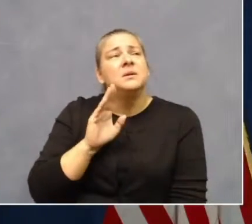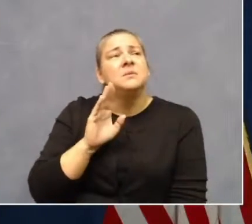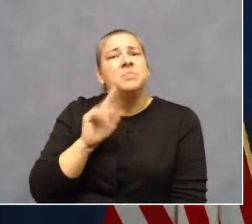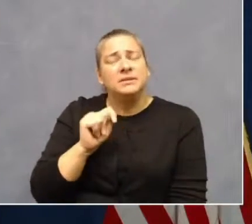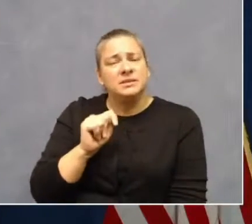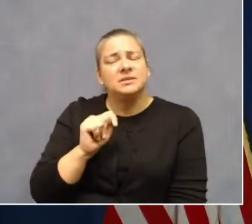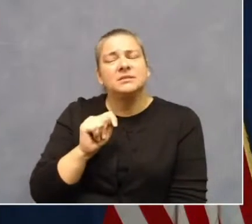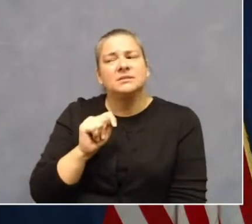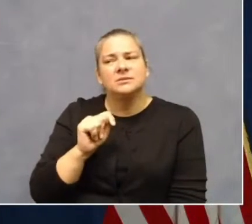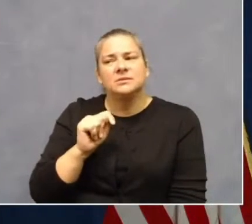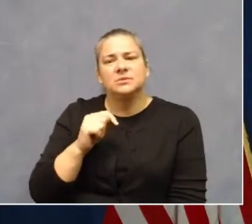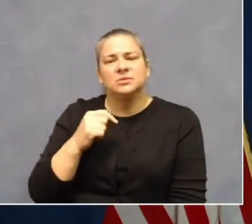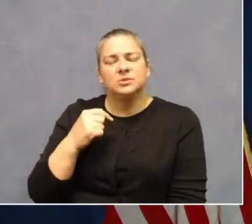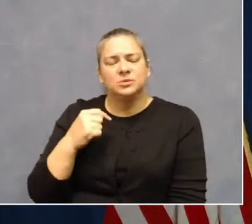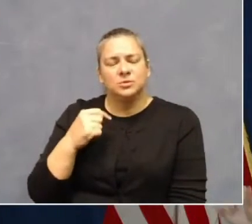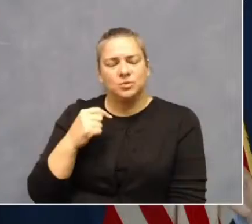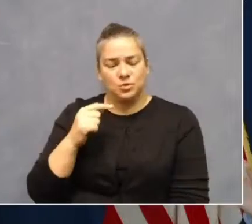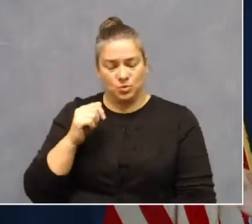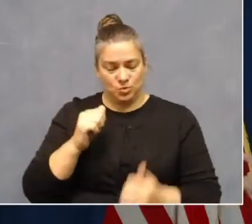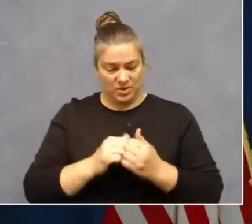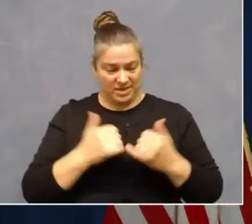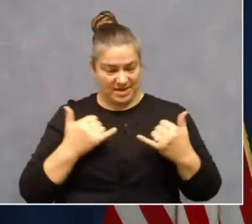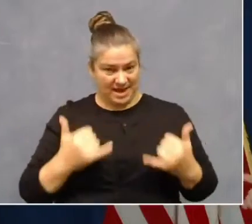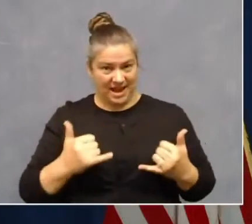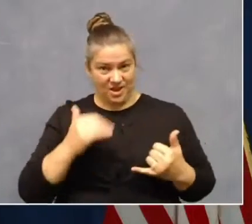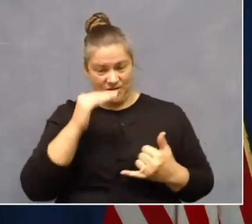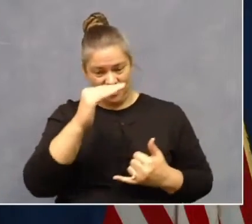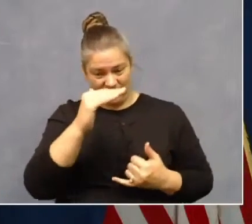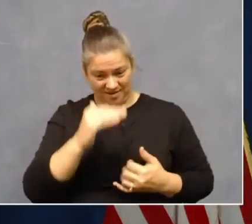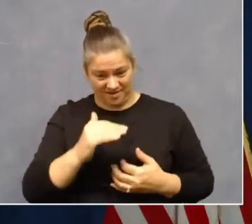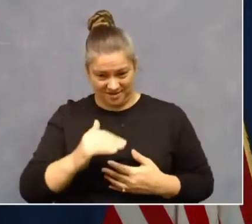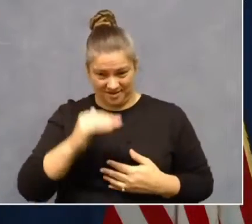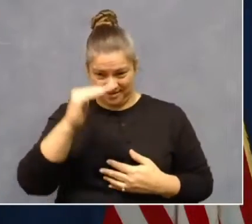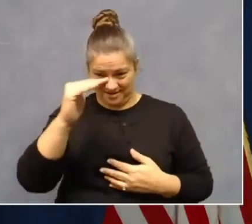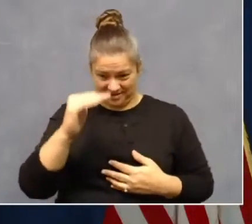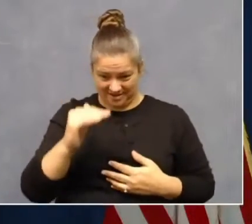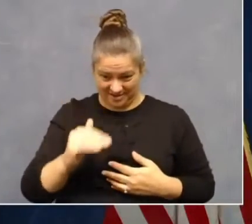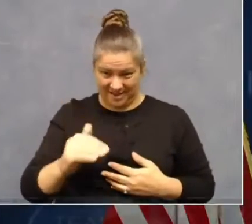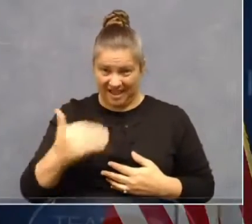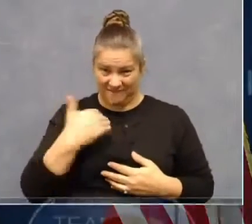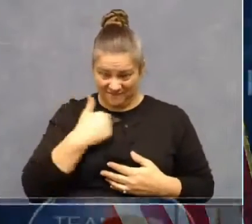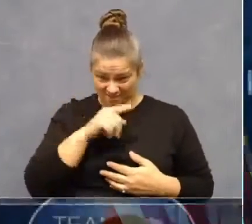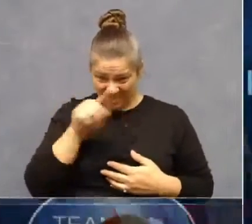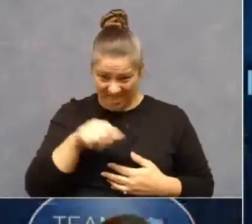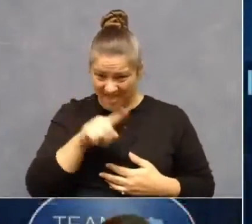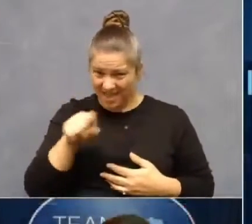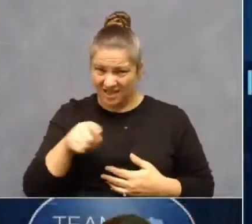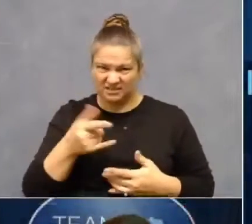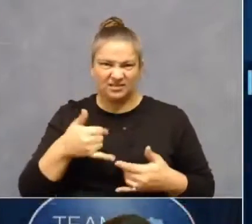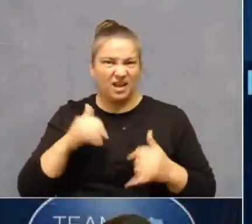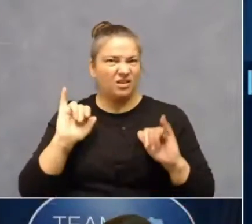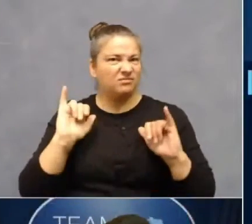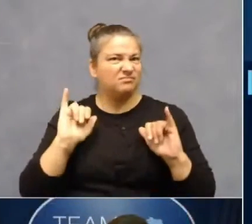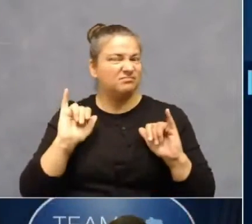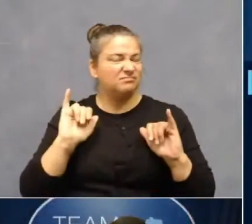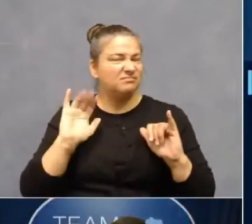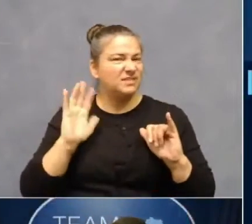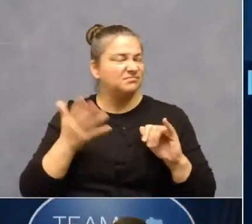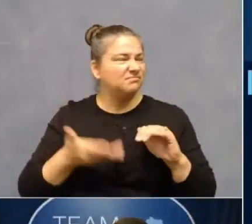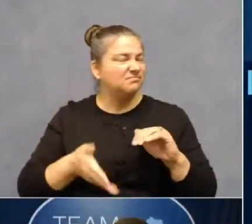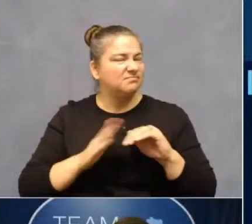steps. And as we look at our incident map, we have more red counties than ever